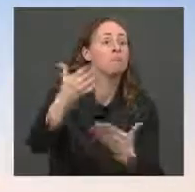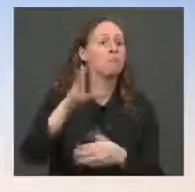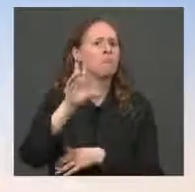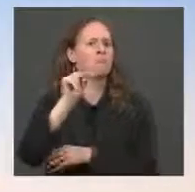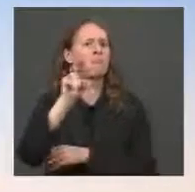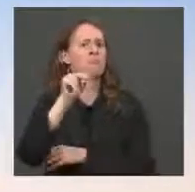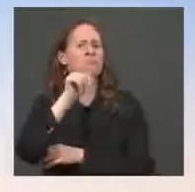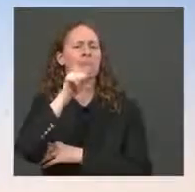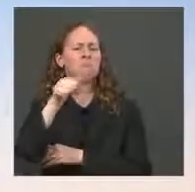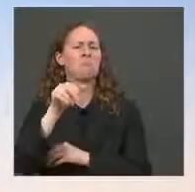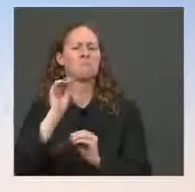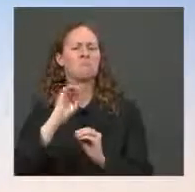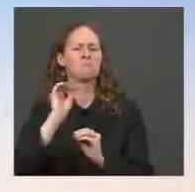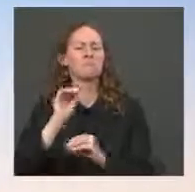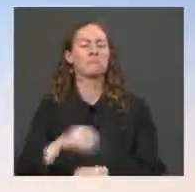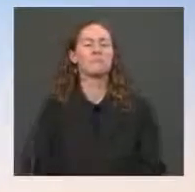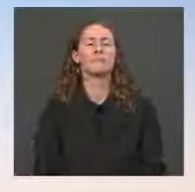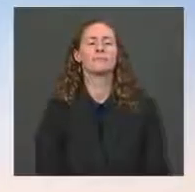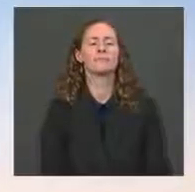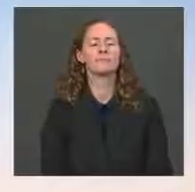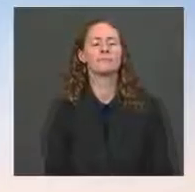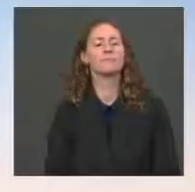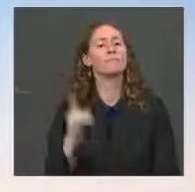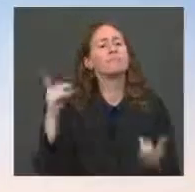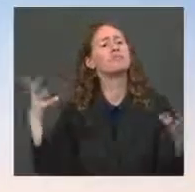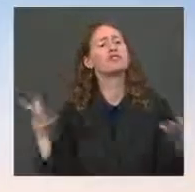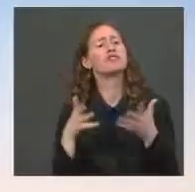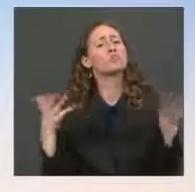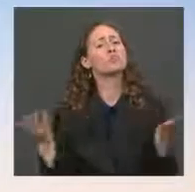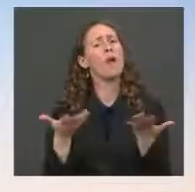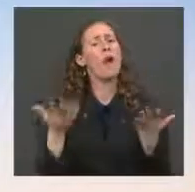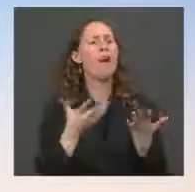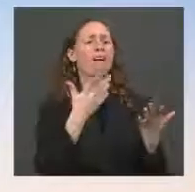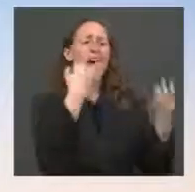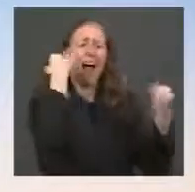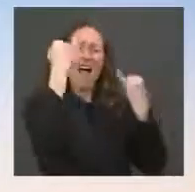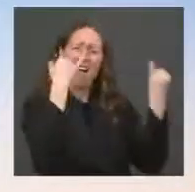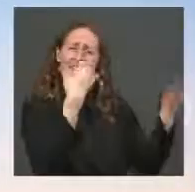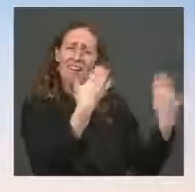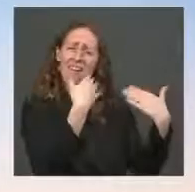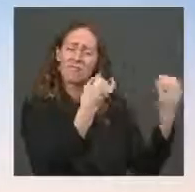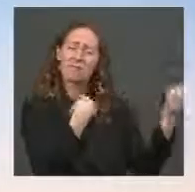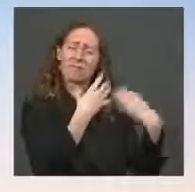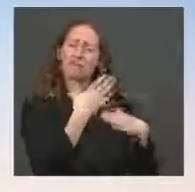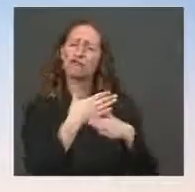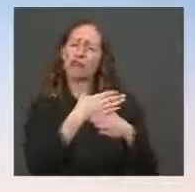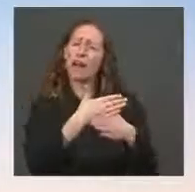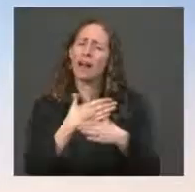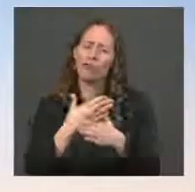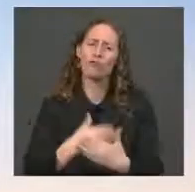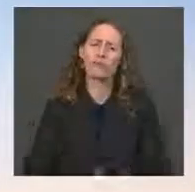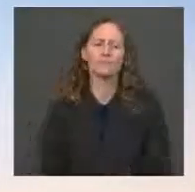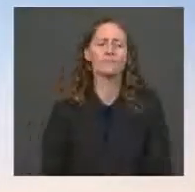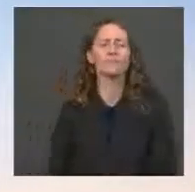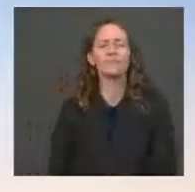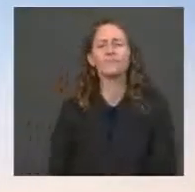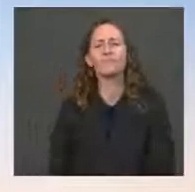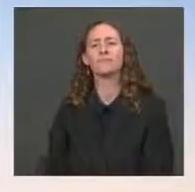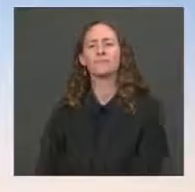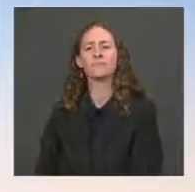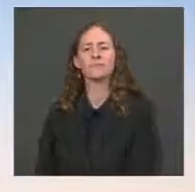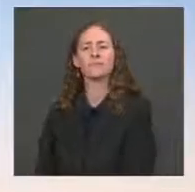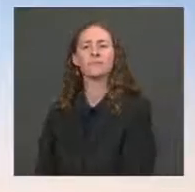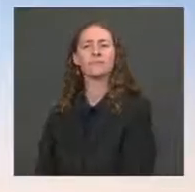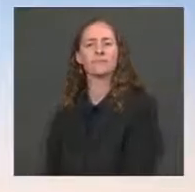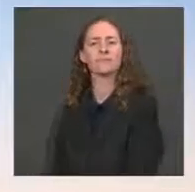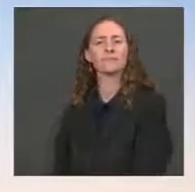announcement. But he has also encouraged members to come forward with a range of ideas. Go ahead. Thanks, Jen. Senators from both